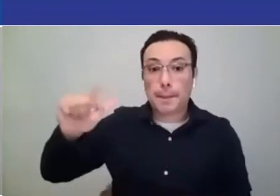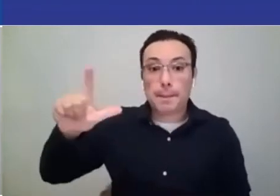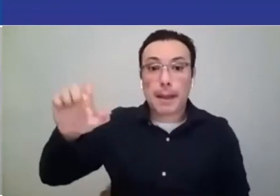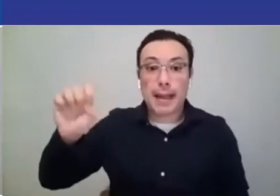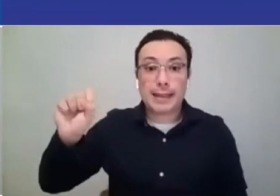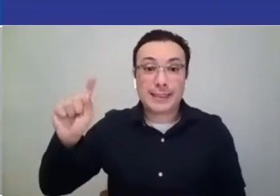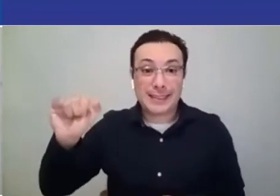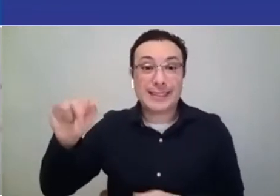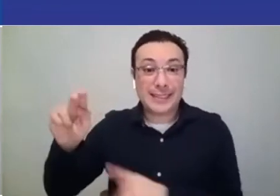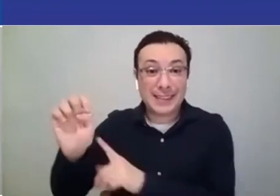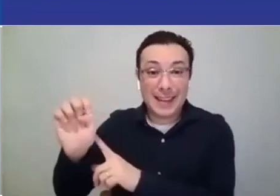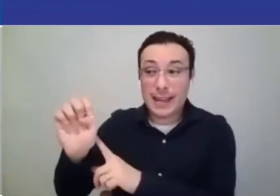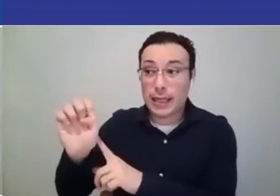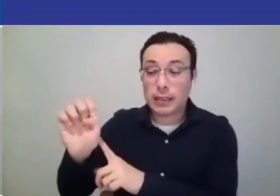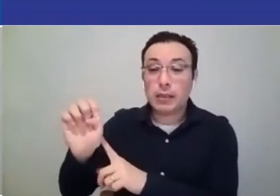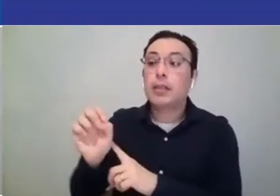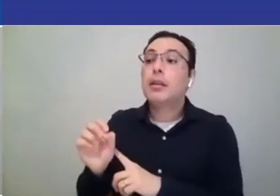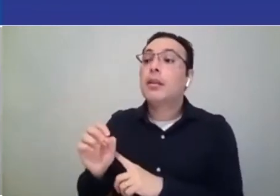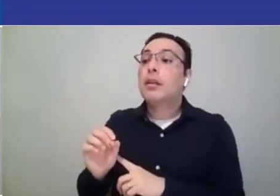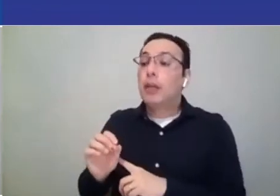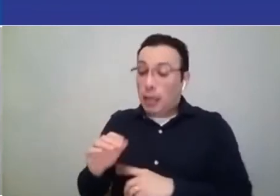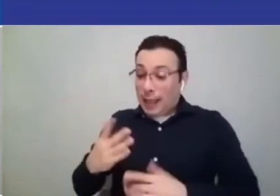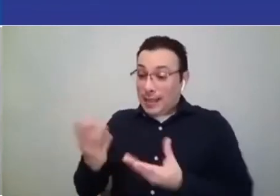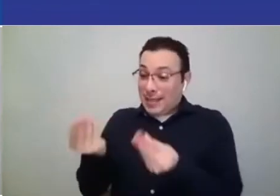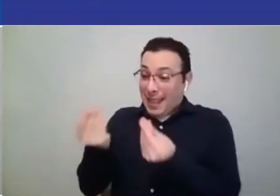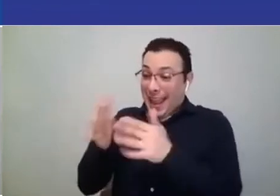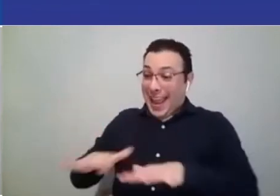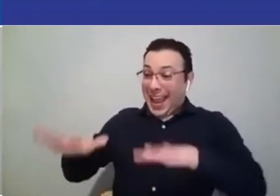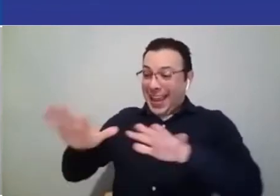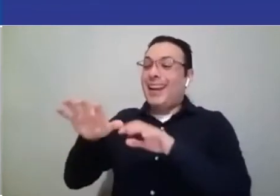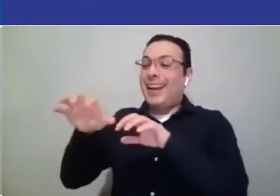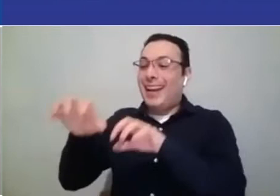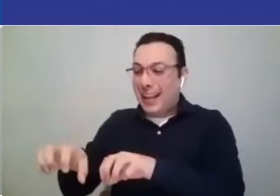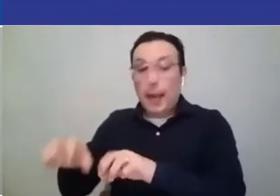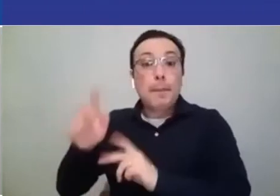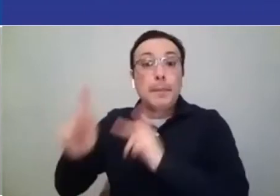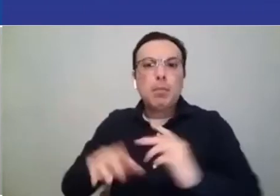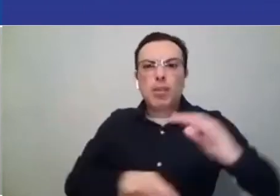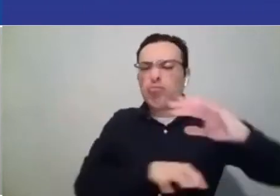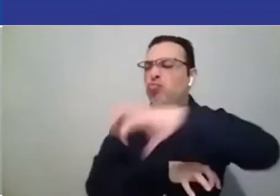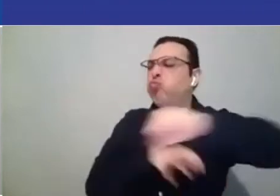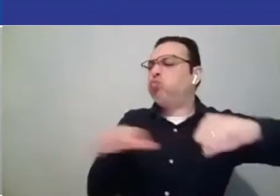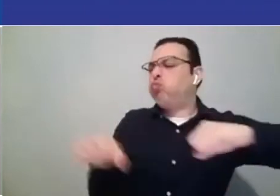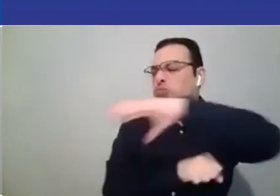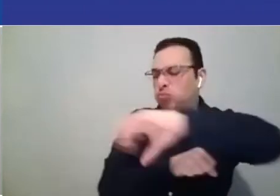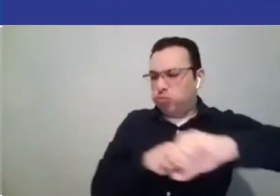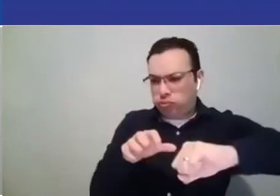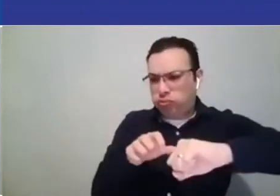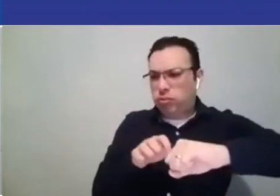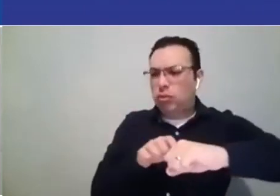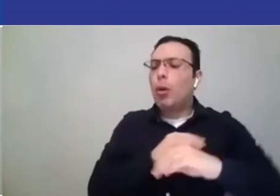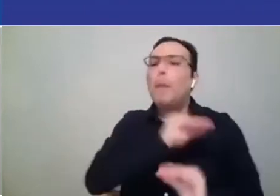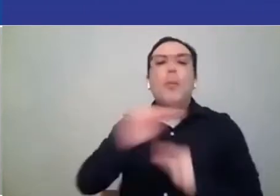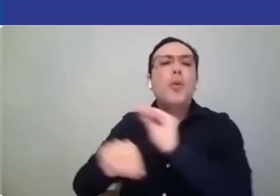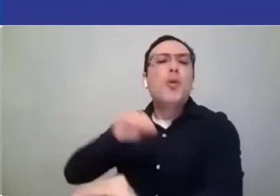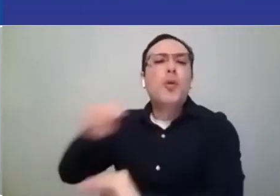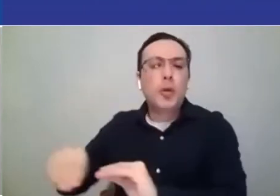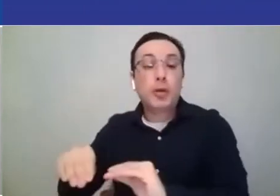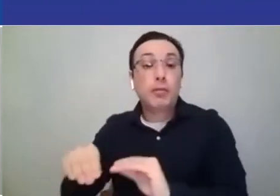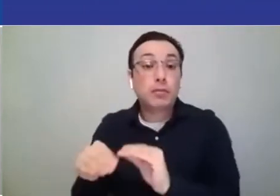case of occupied territories and occupied land, it's performed as a dance of